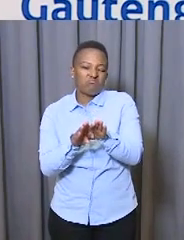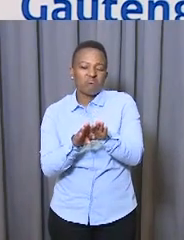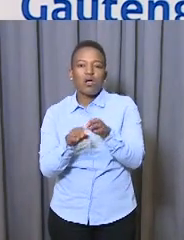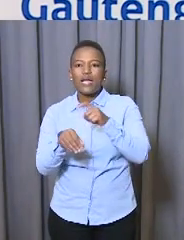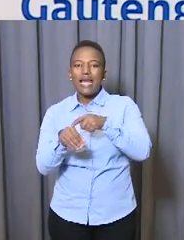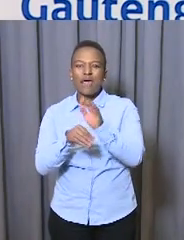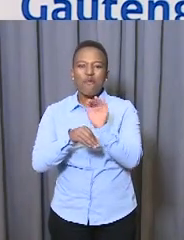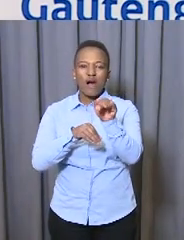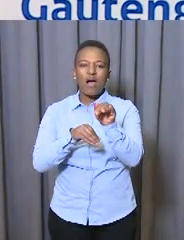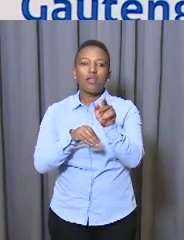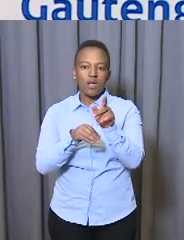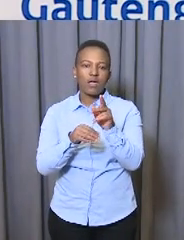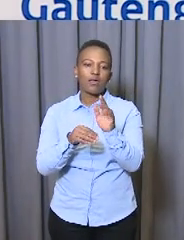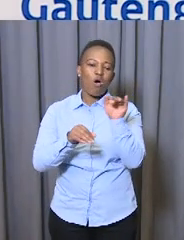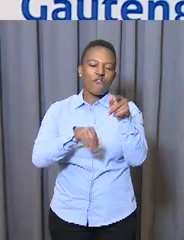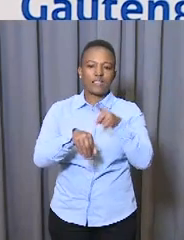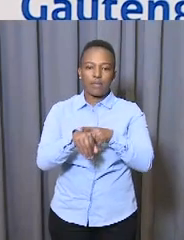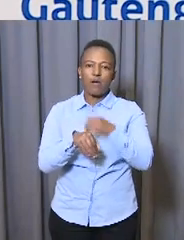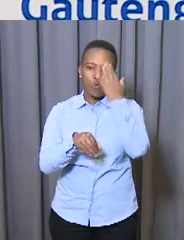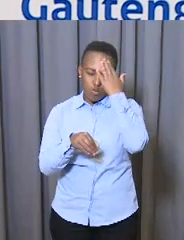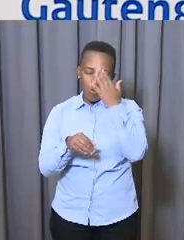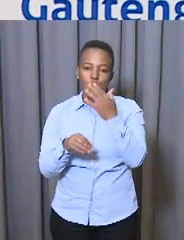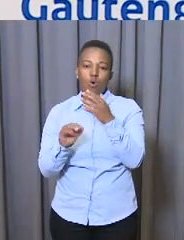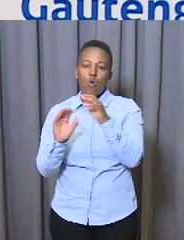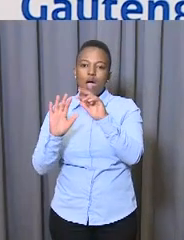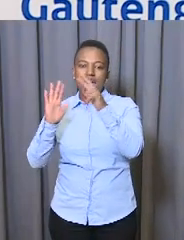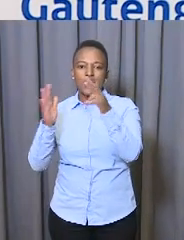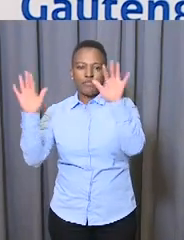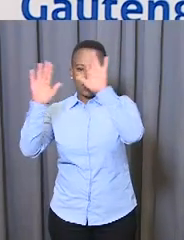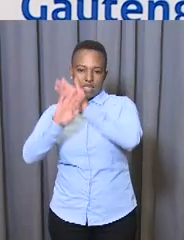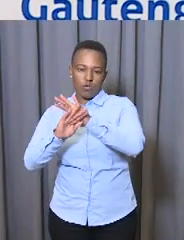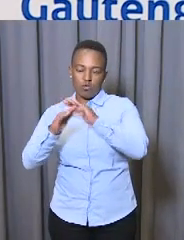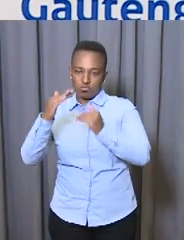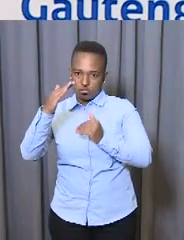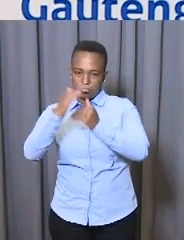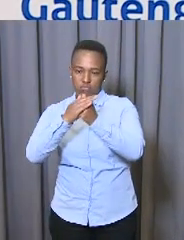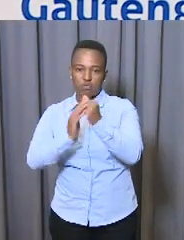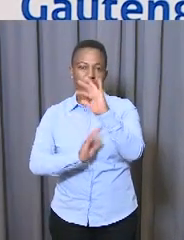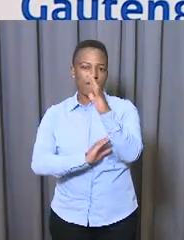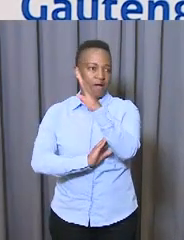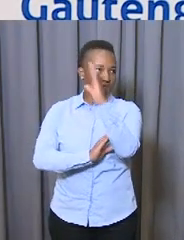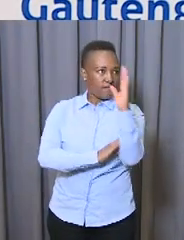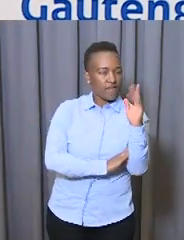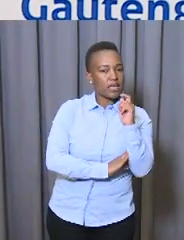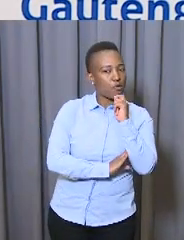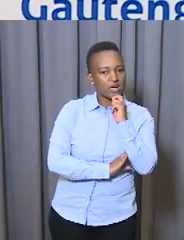our Gauteng citizens that there's curfew between 8 p.m. at night and 5 a.m. in the